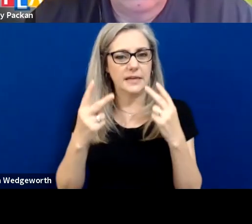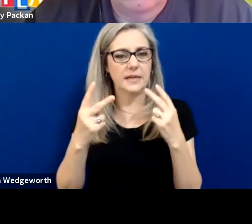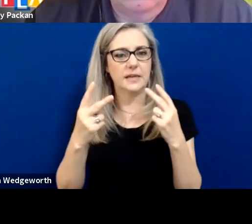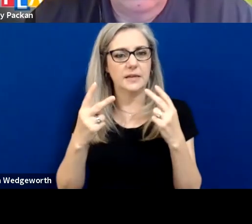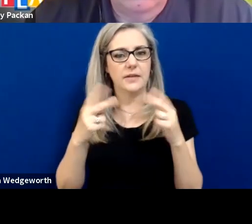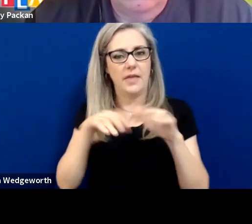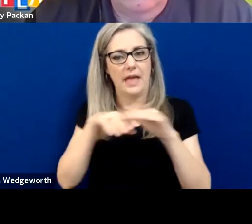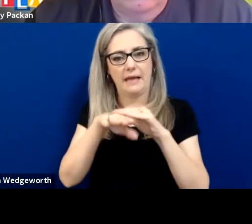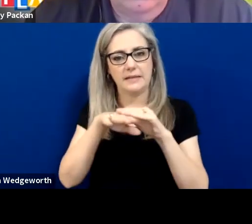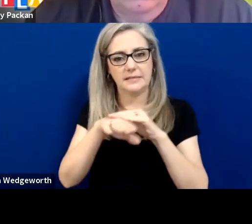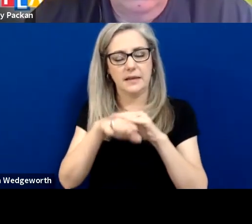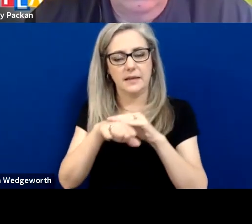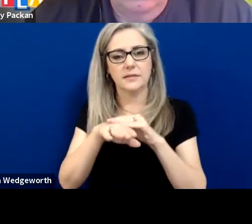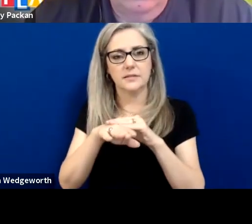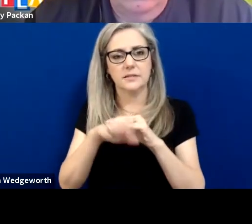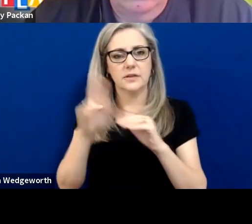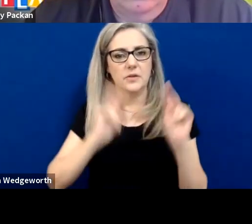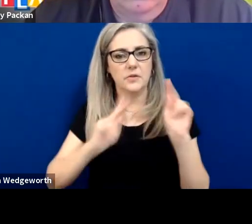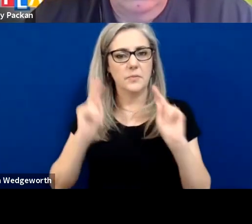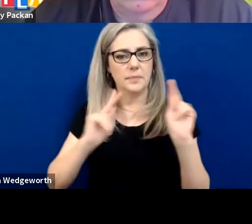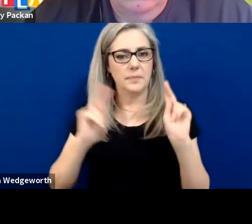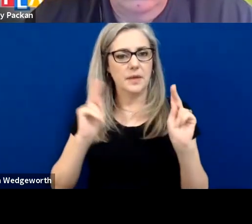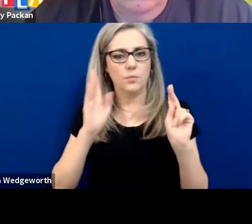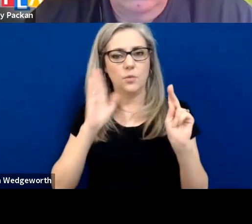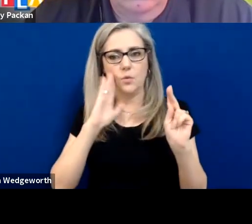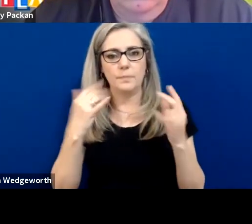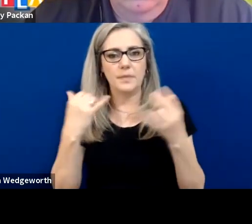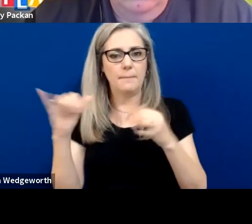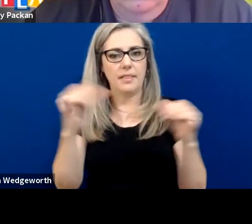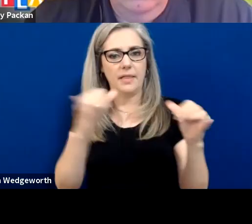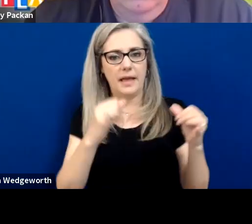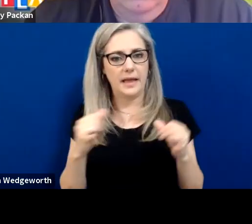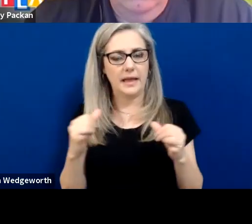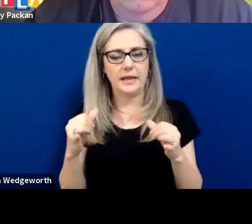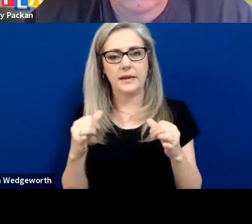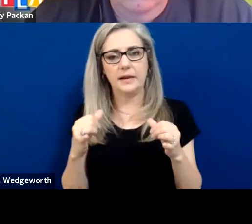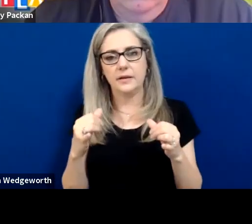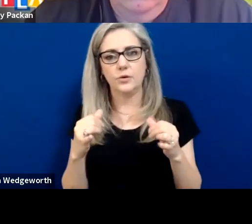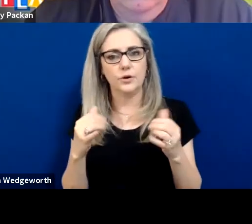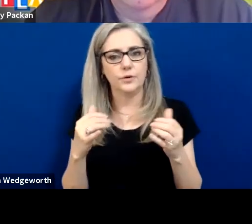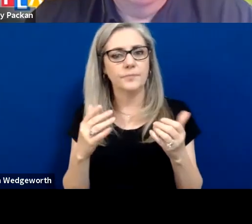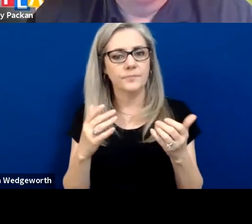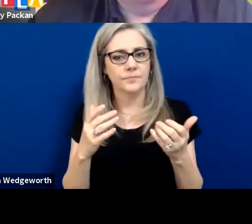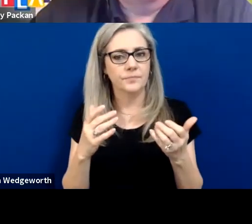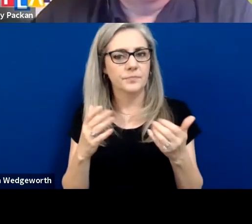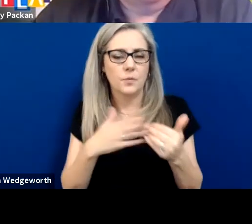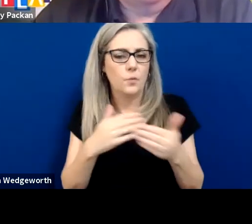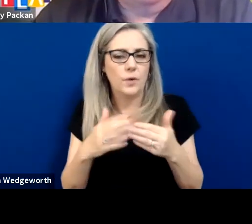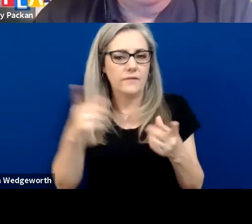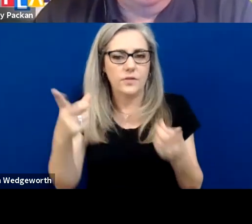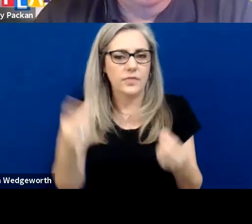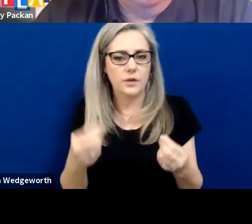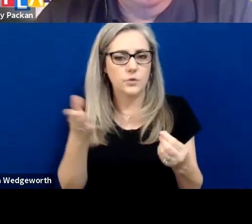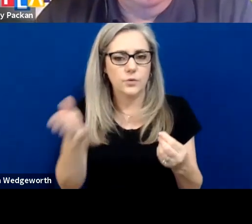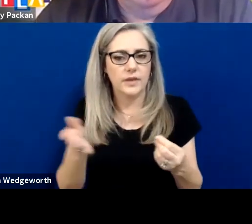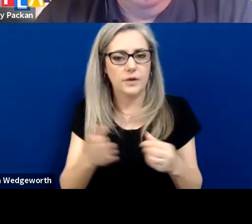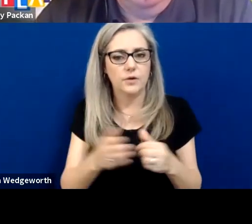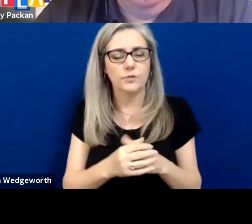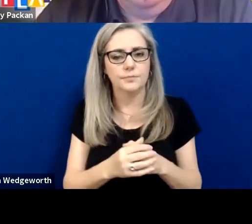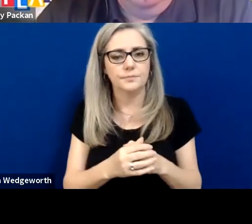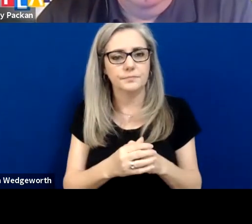access where, you know, people would be playing or picnic, you know, whatever they do there.